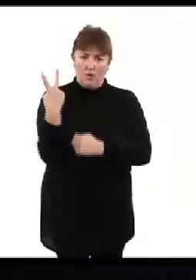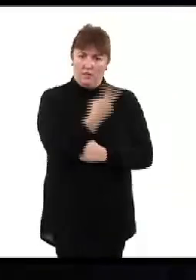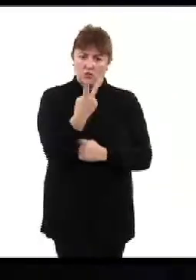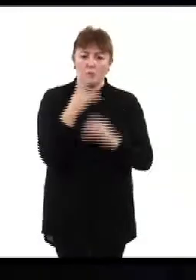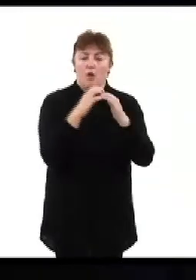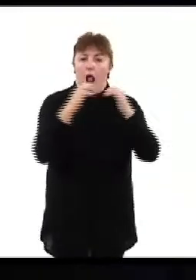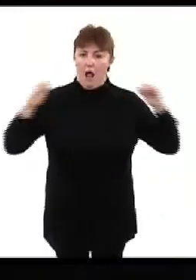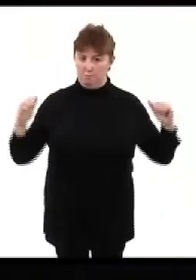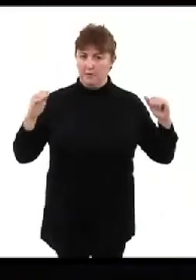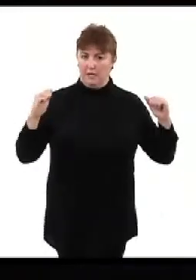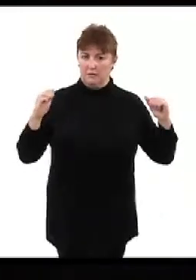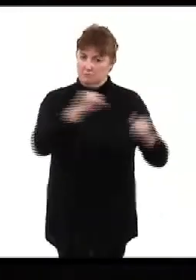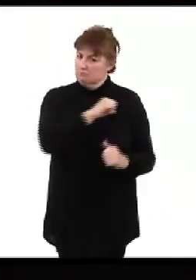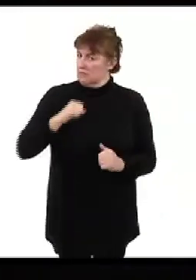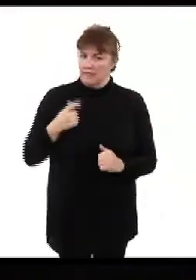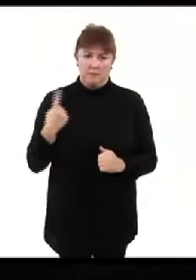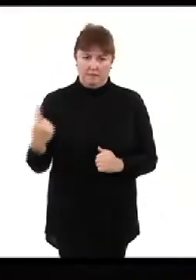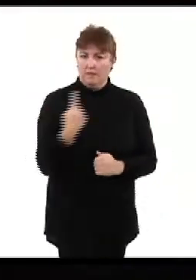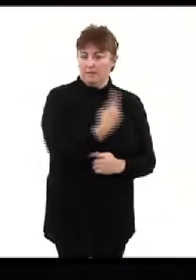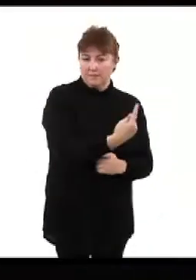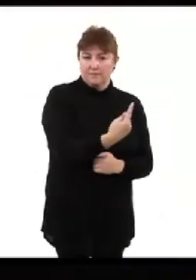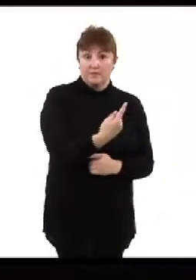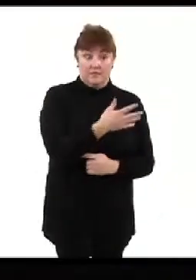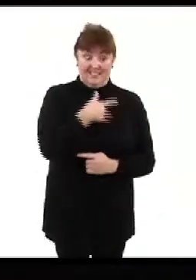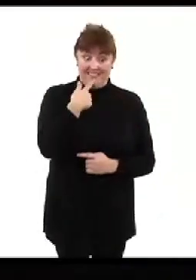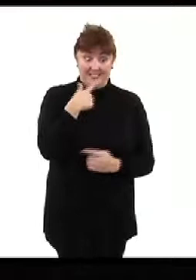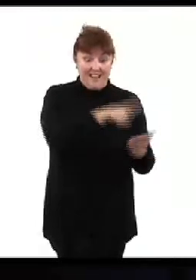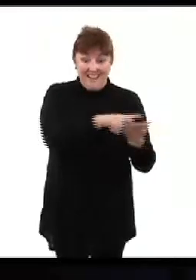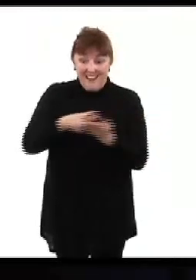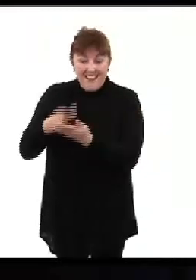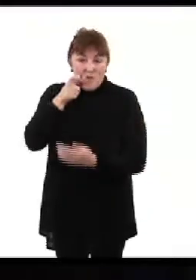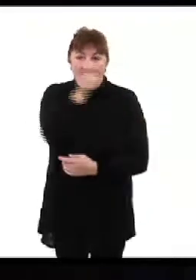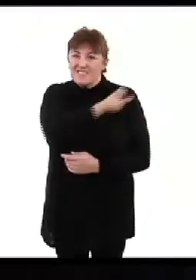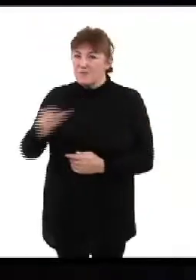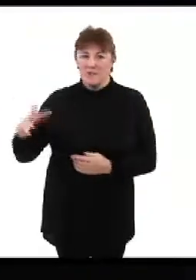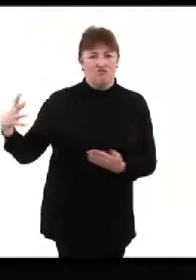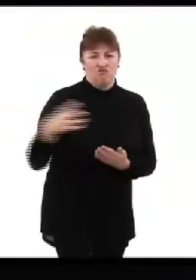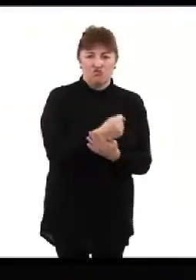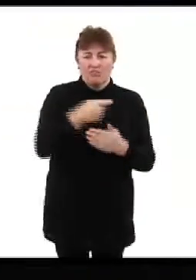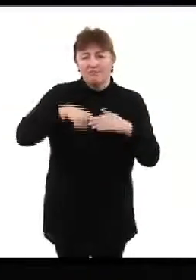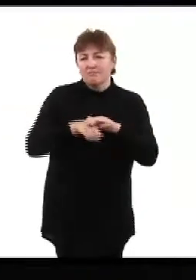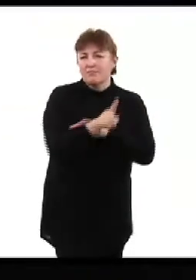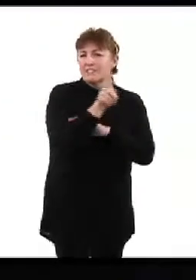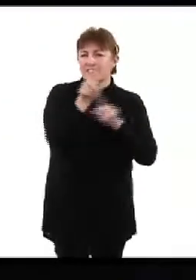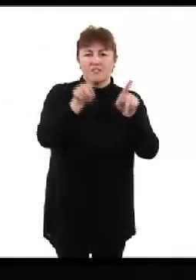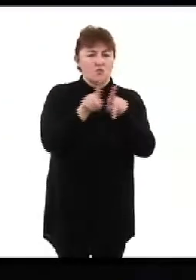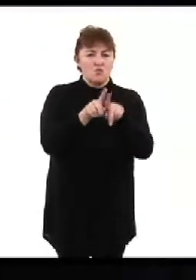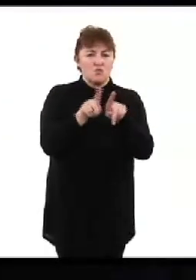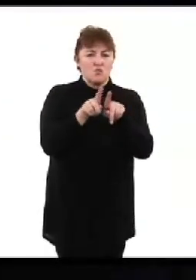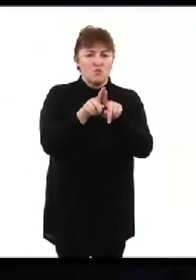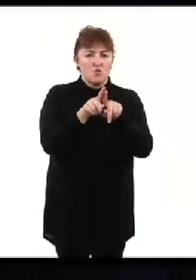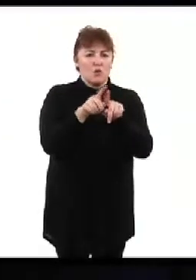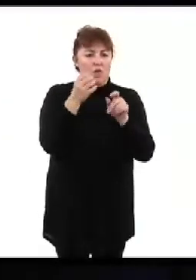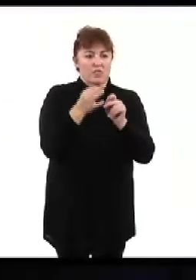retrieved independently. And it also suggests that all human languages develop a level of